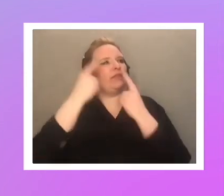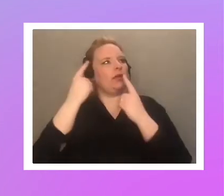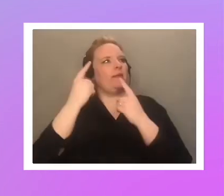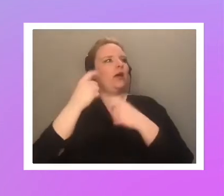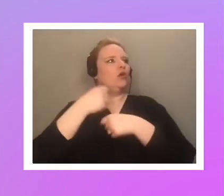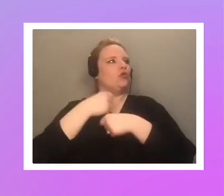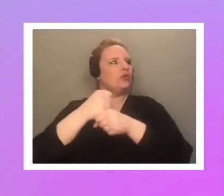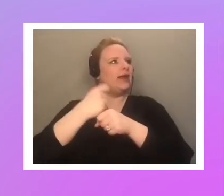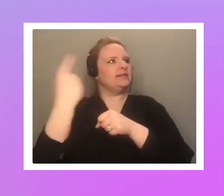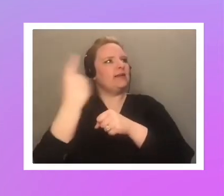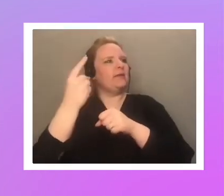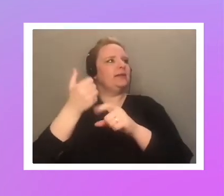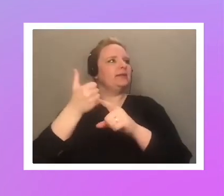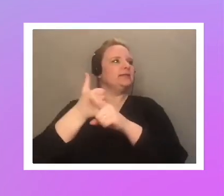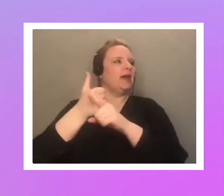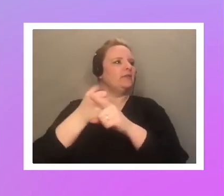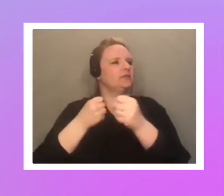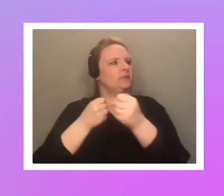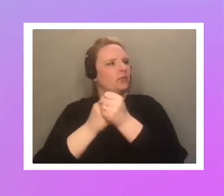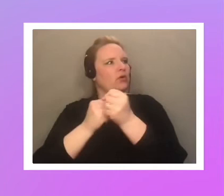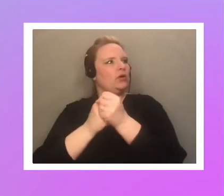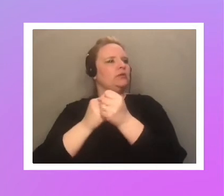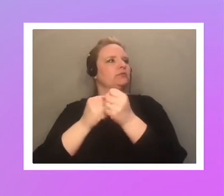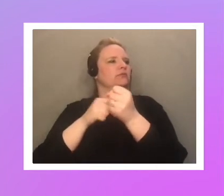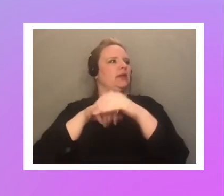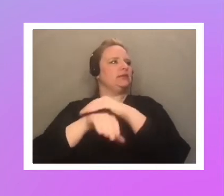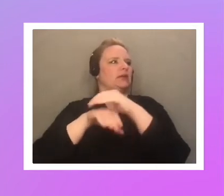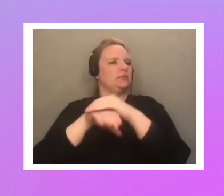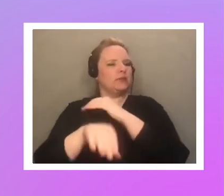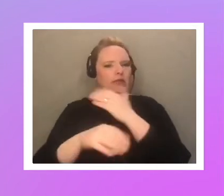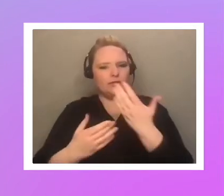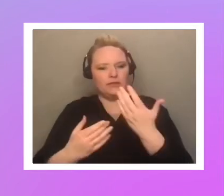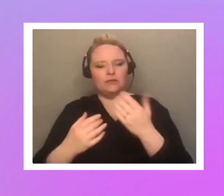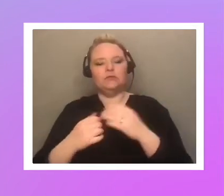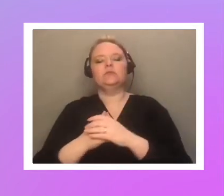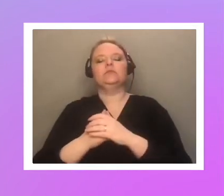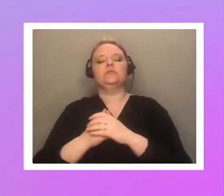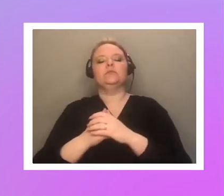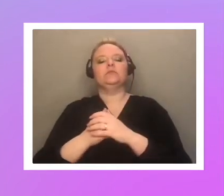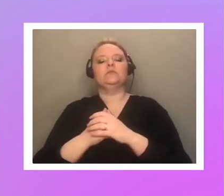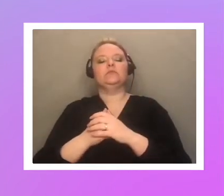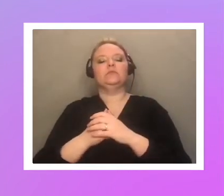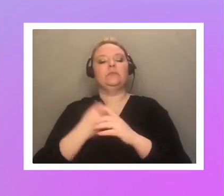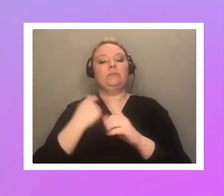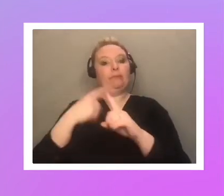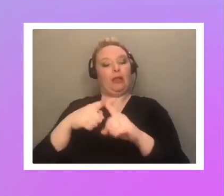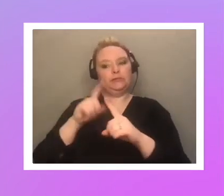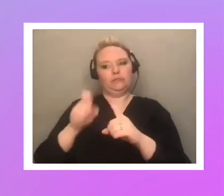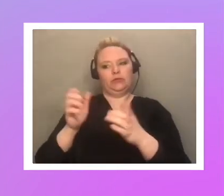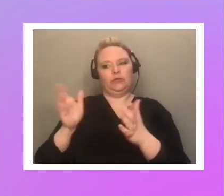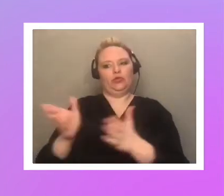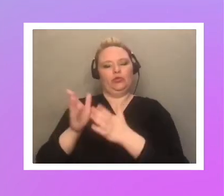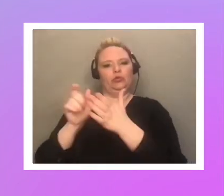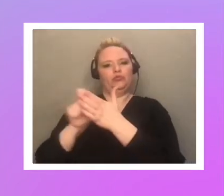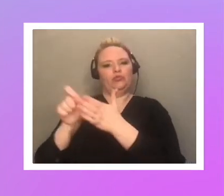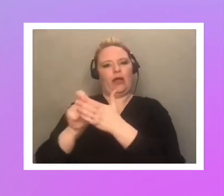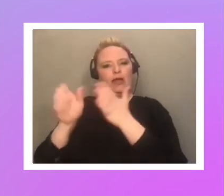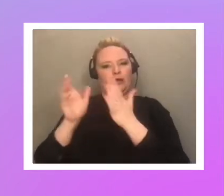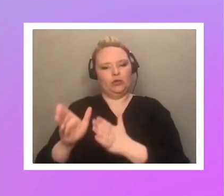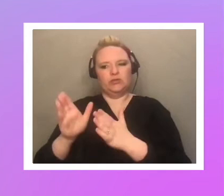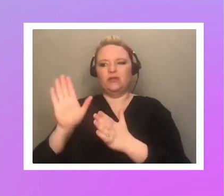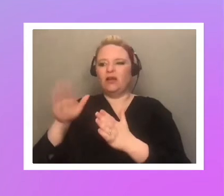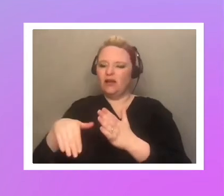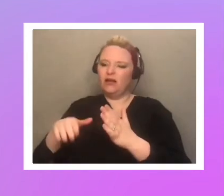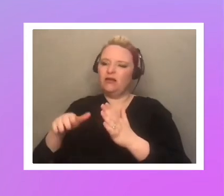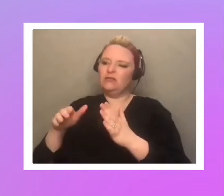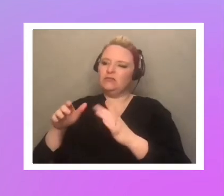a design for the content that works. You also want to encourage your content writers to test